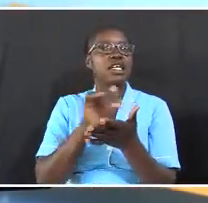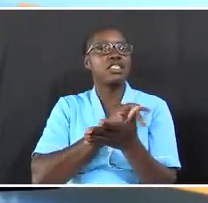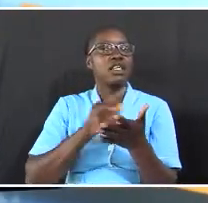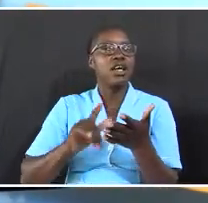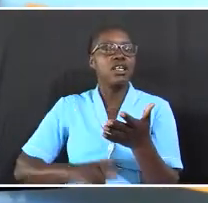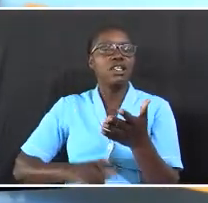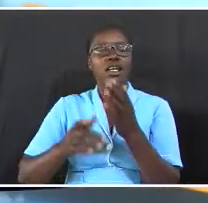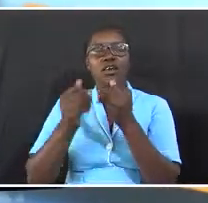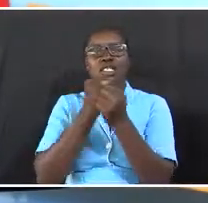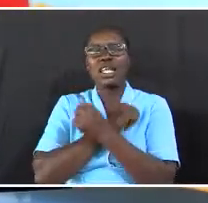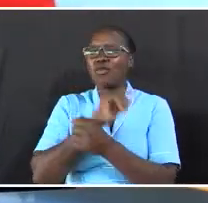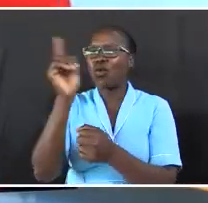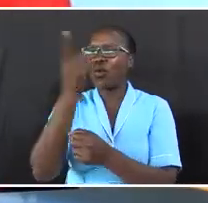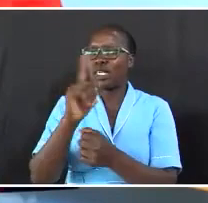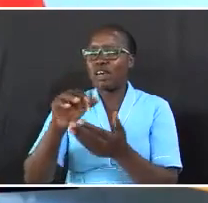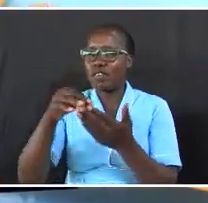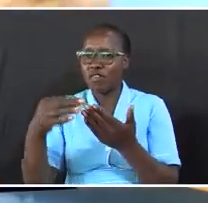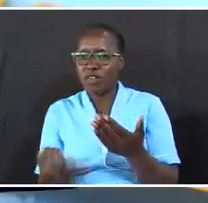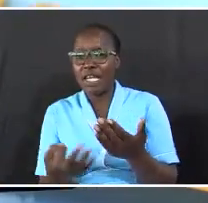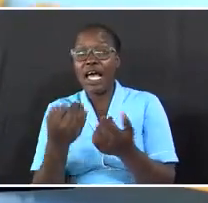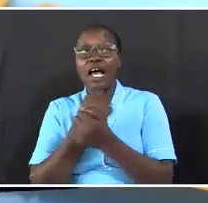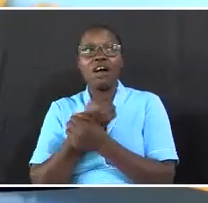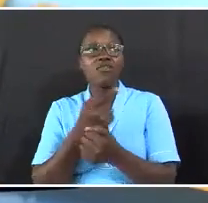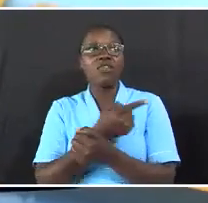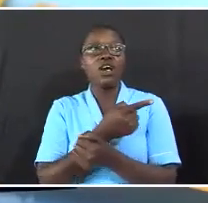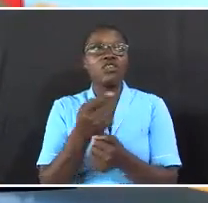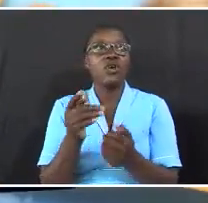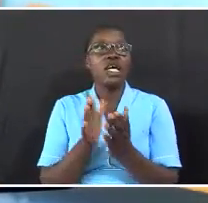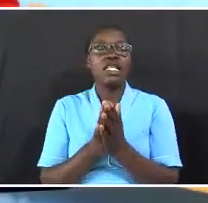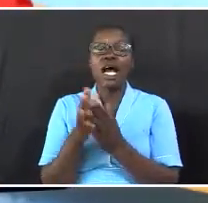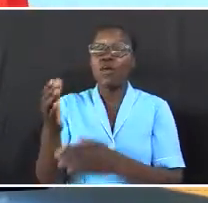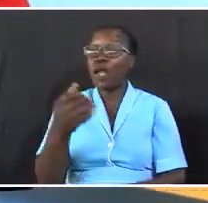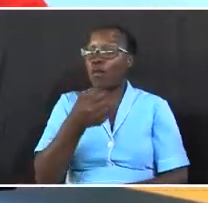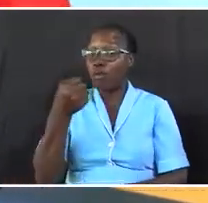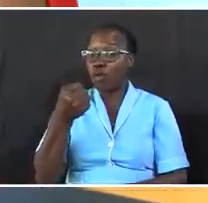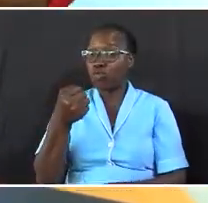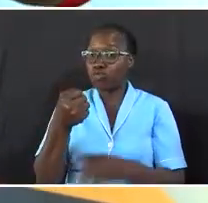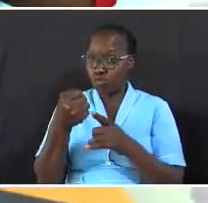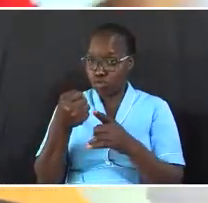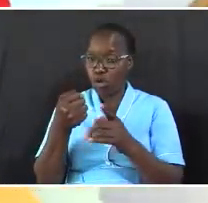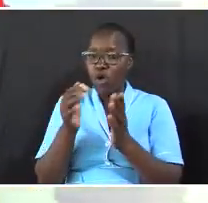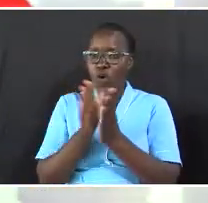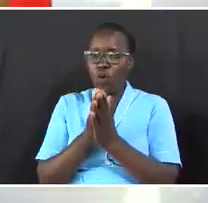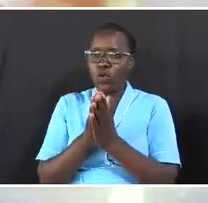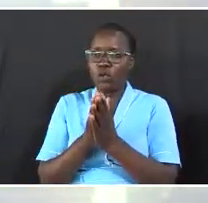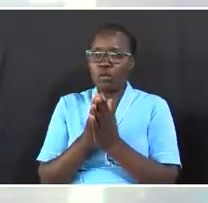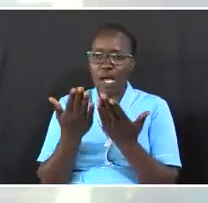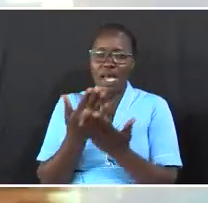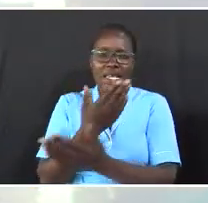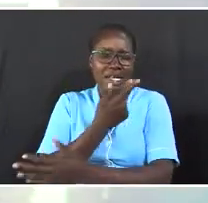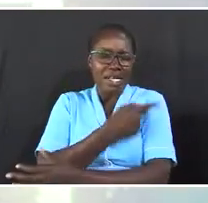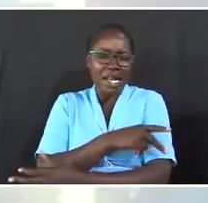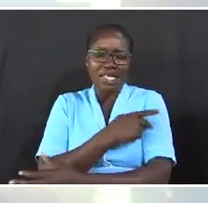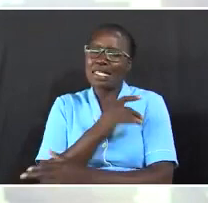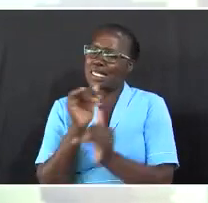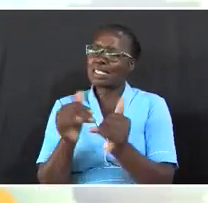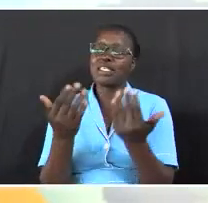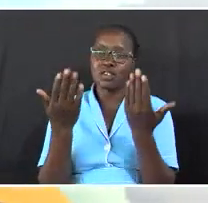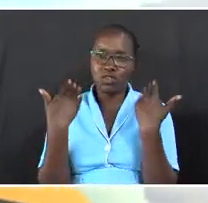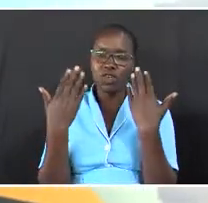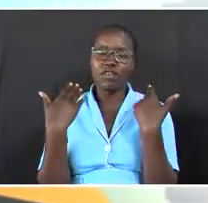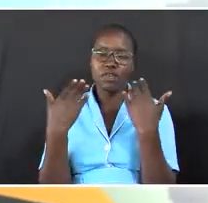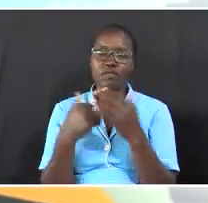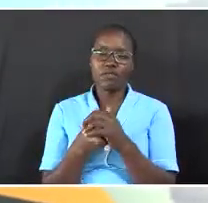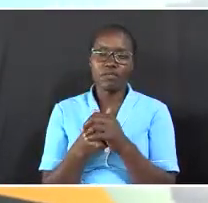God's love never fails. I have loved you and I will uphold you with my unfailing kindness. That is what the Lord is telling